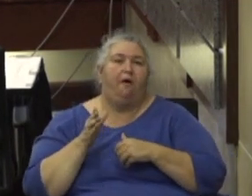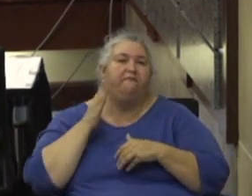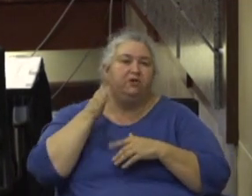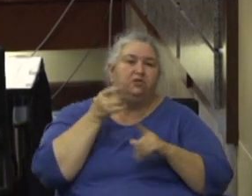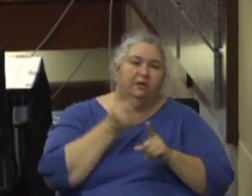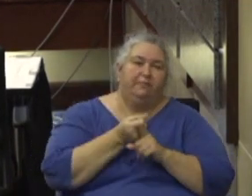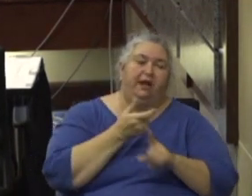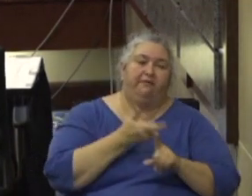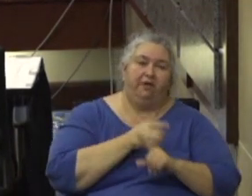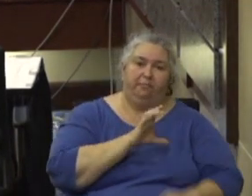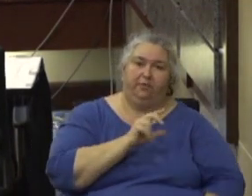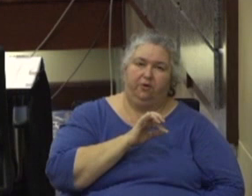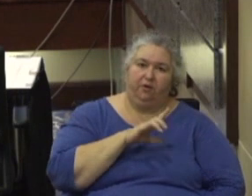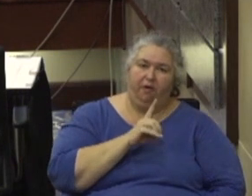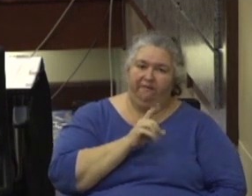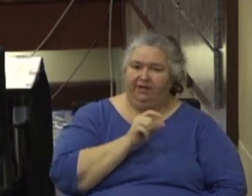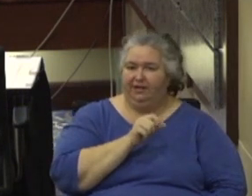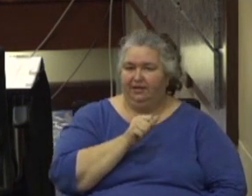from the COVID